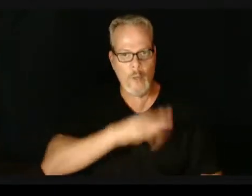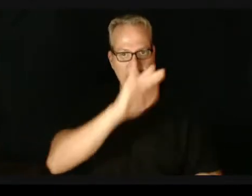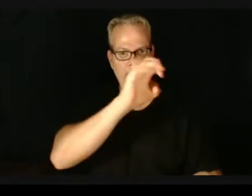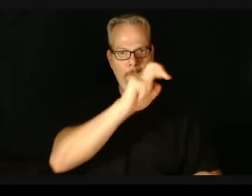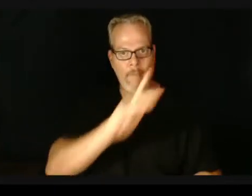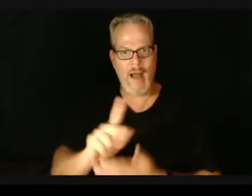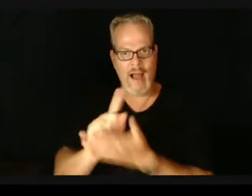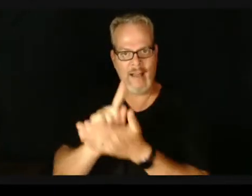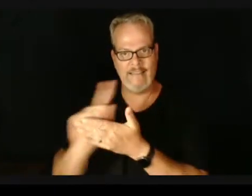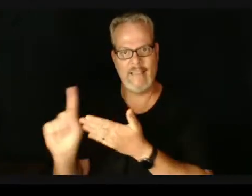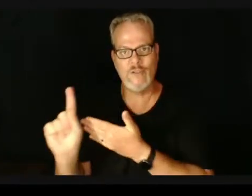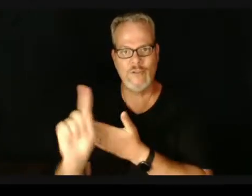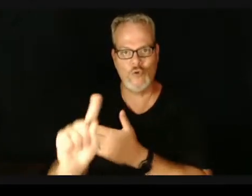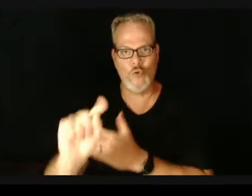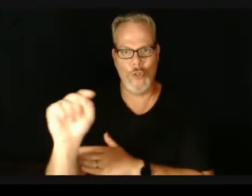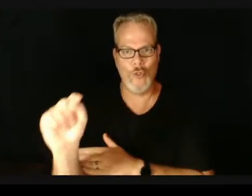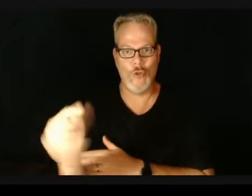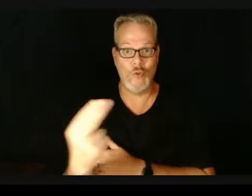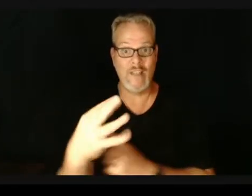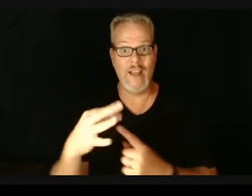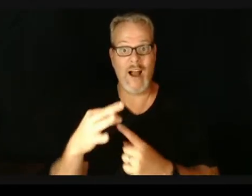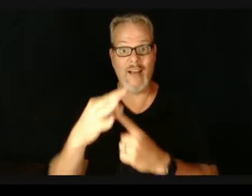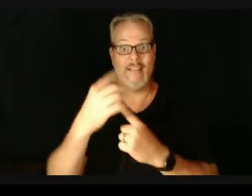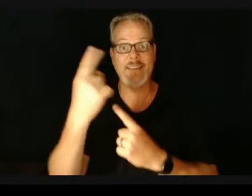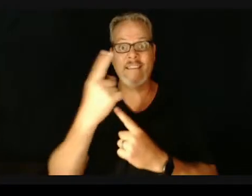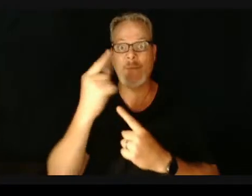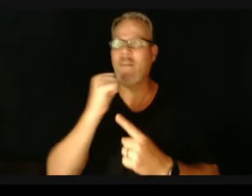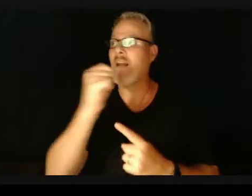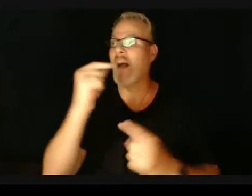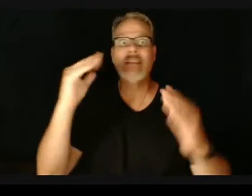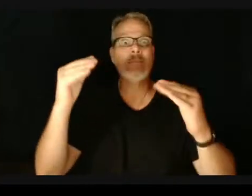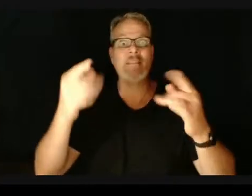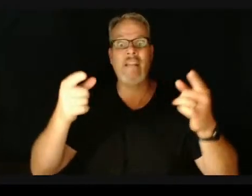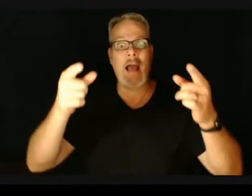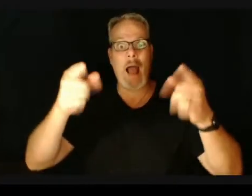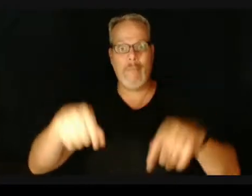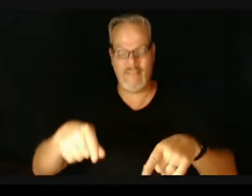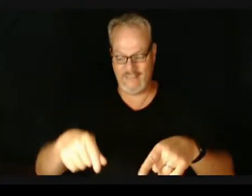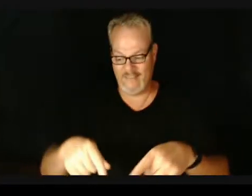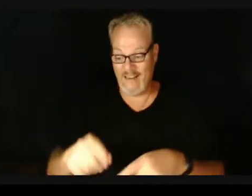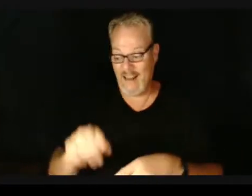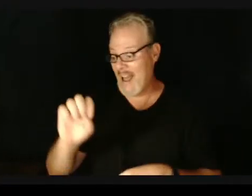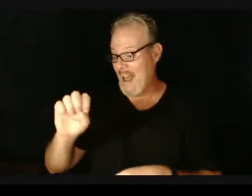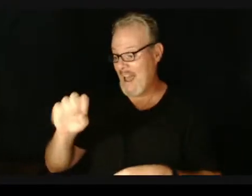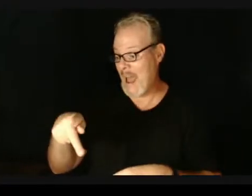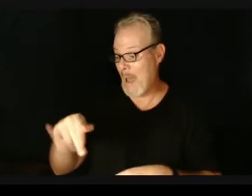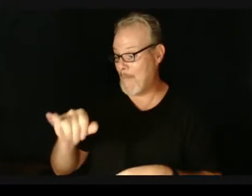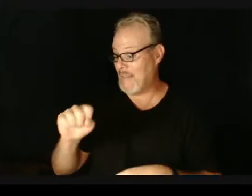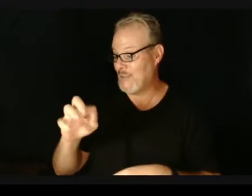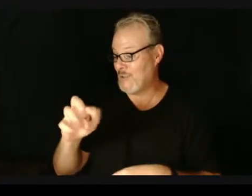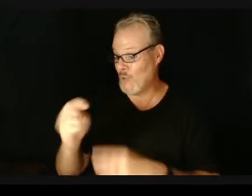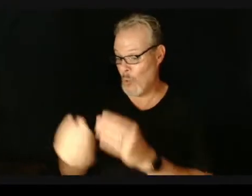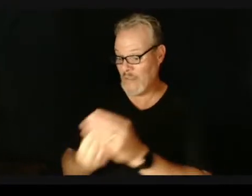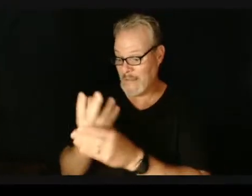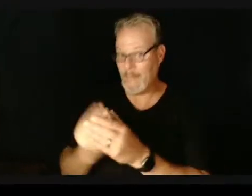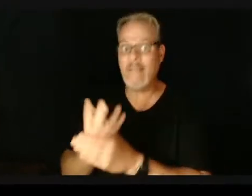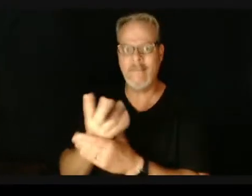something unexpected happened. An episode happening is not unexpected at this point. It kind of is the